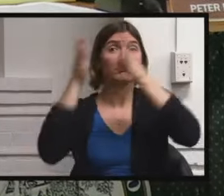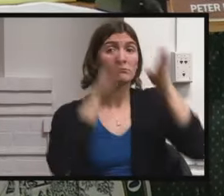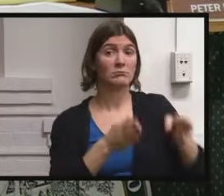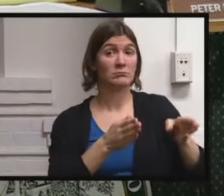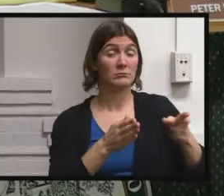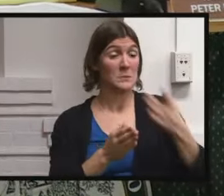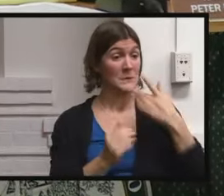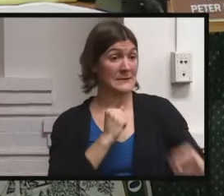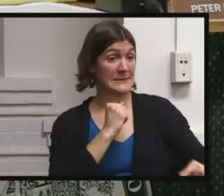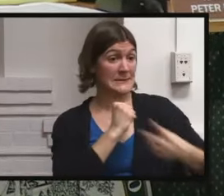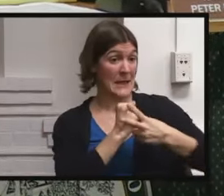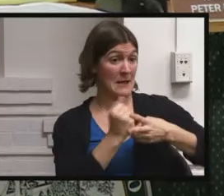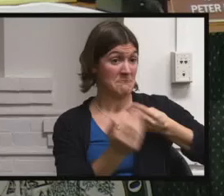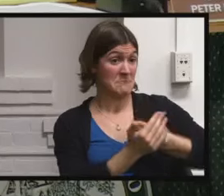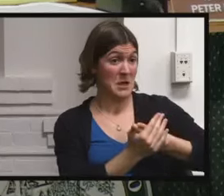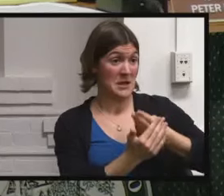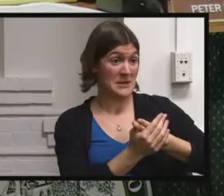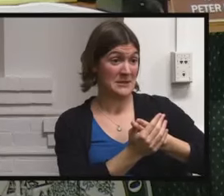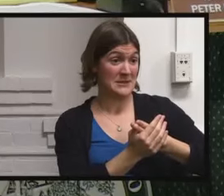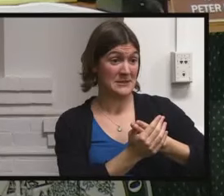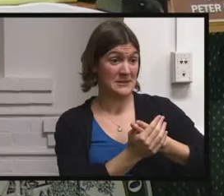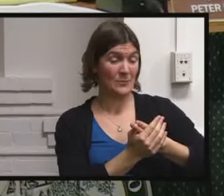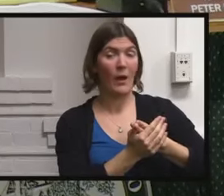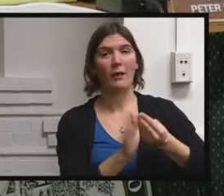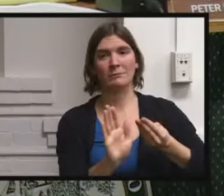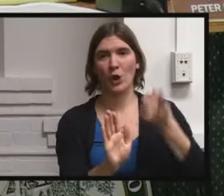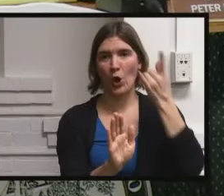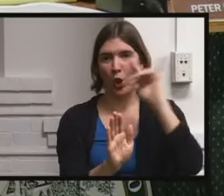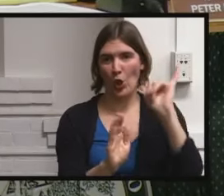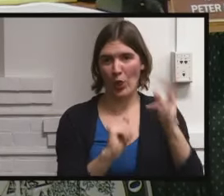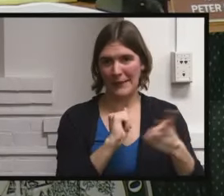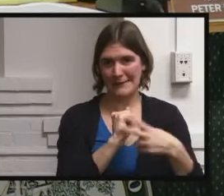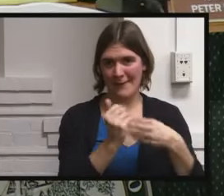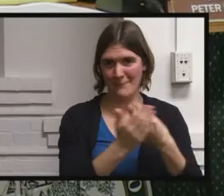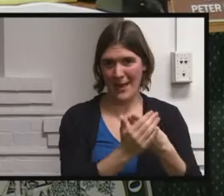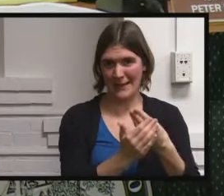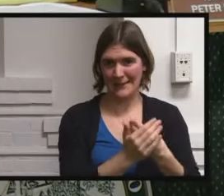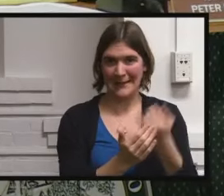save, at least initially by what we understood,